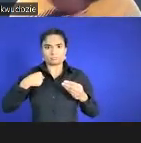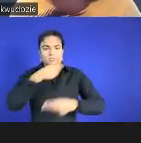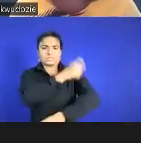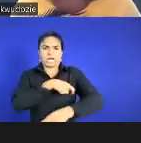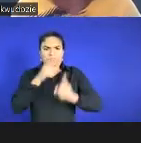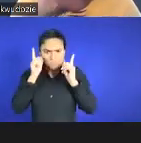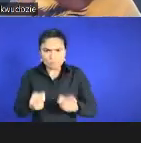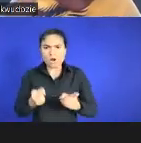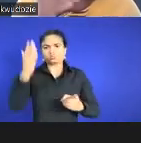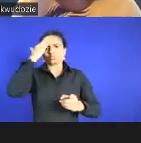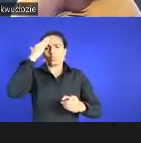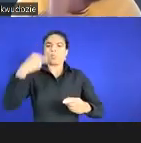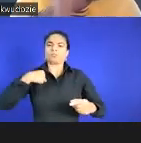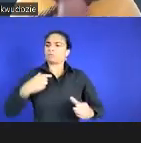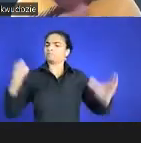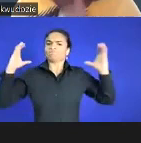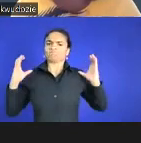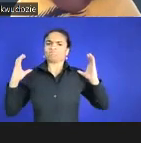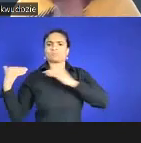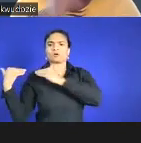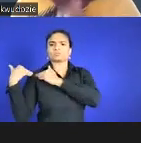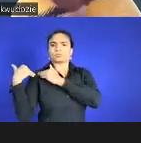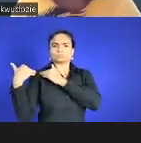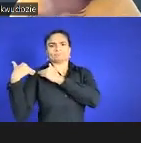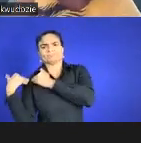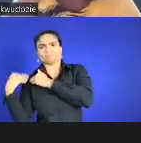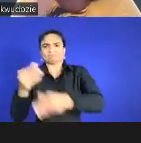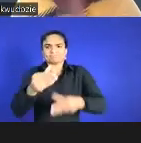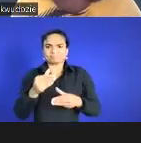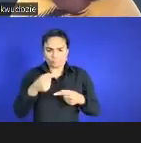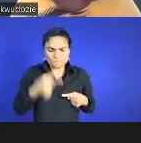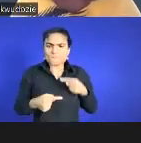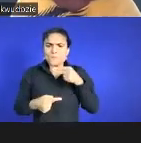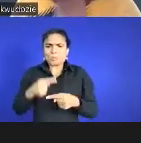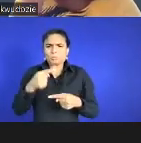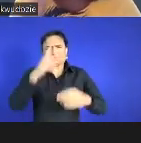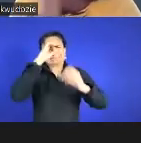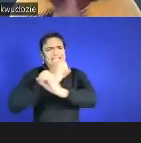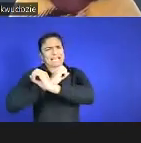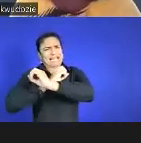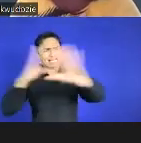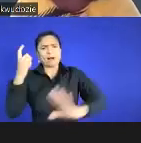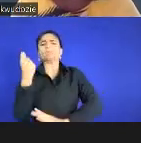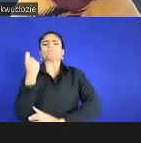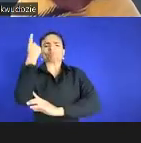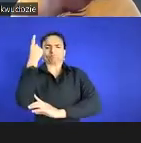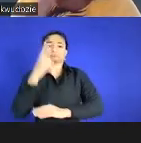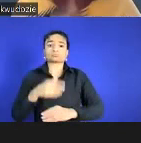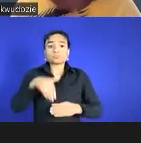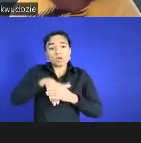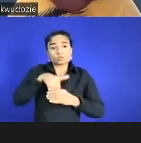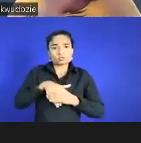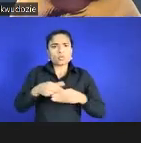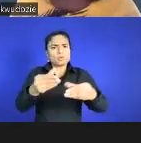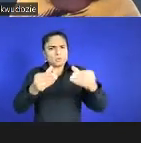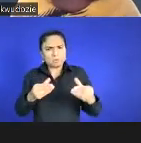internal processes. Okay, so if anybody receives a report, this is the person that you report to. So if